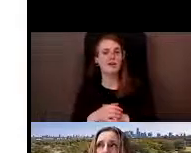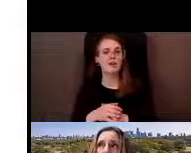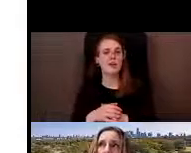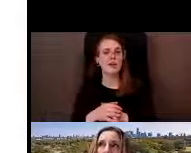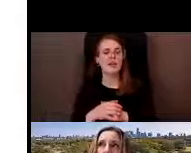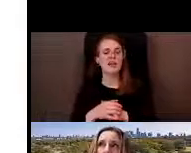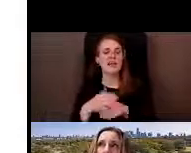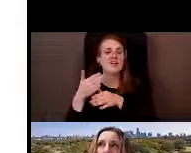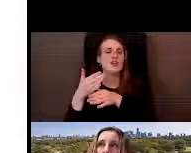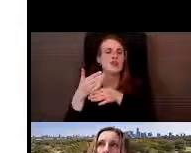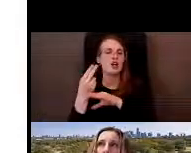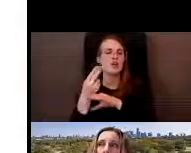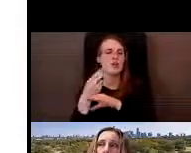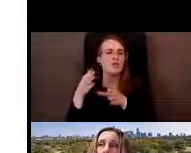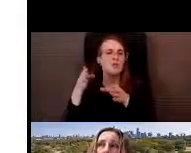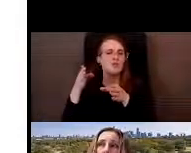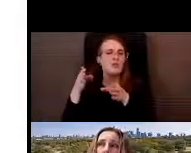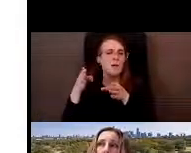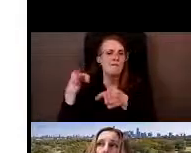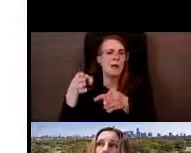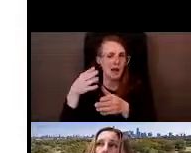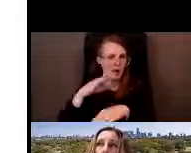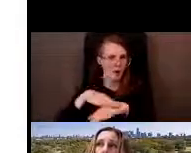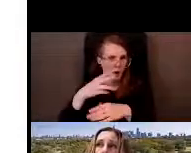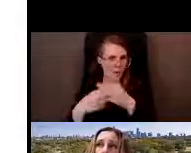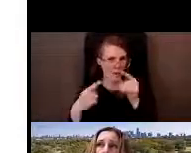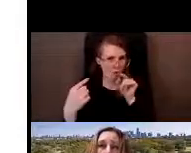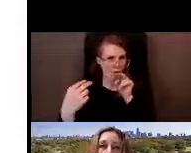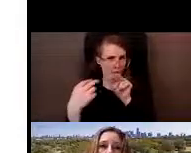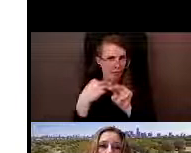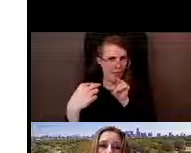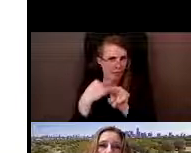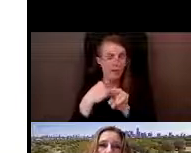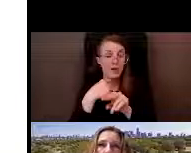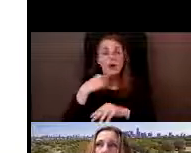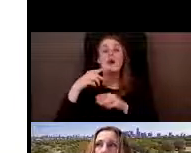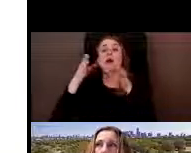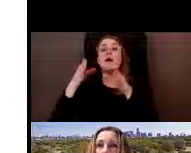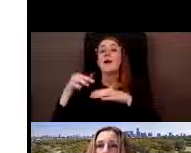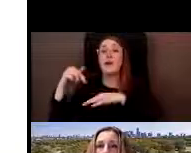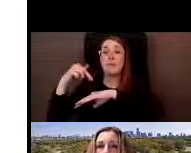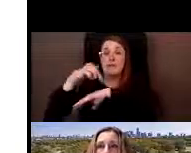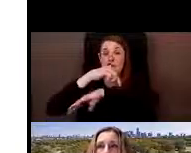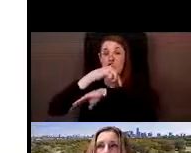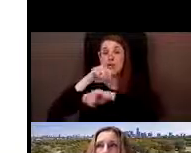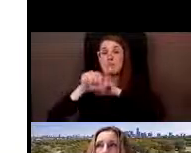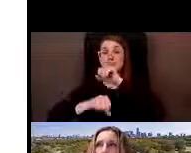both sides. We have a pedestrian and bike bridge across Lady Bird Lake,